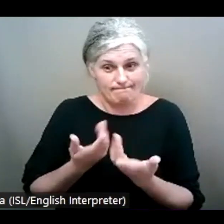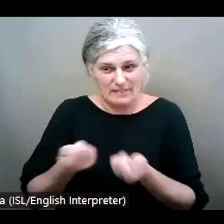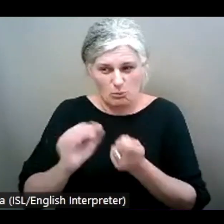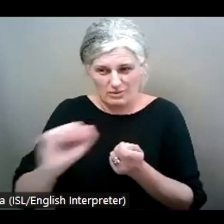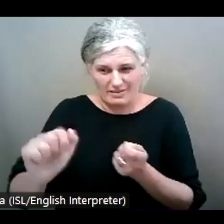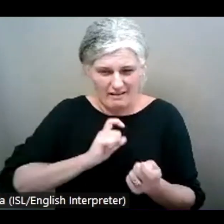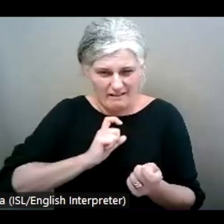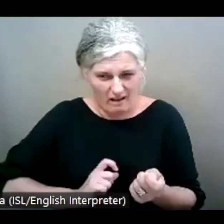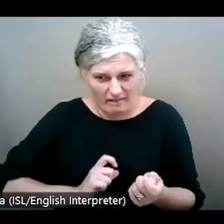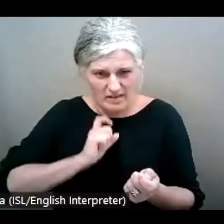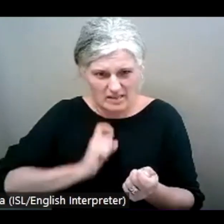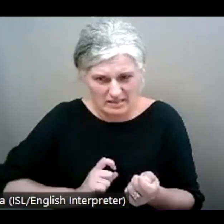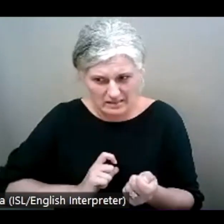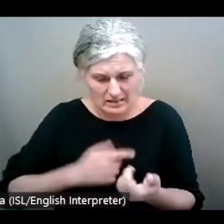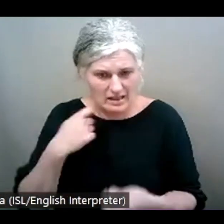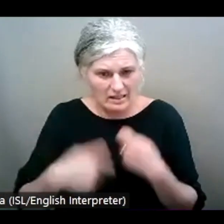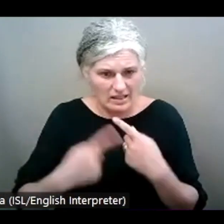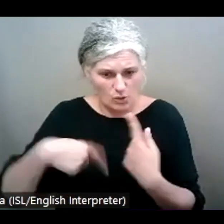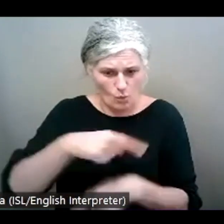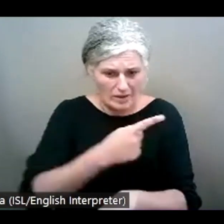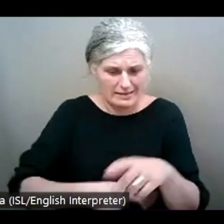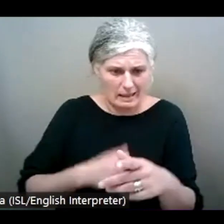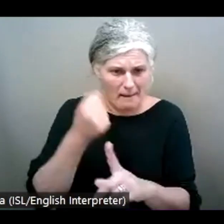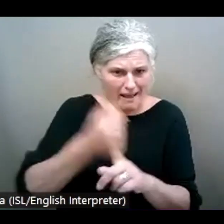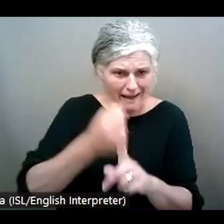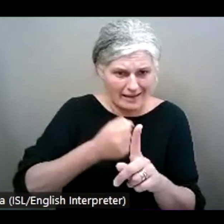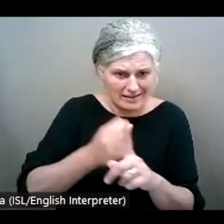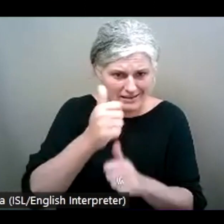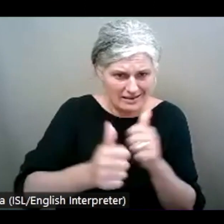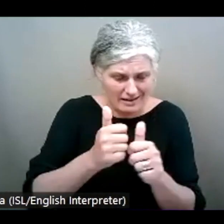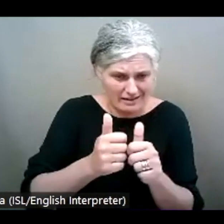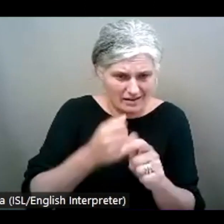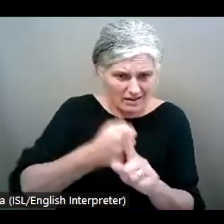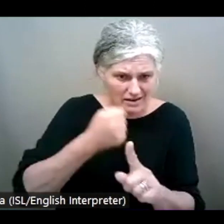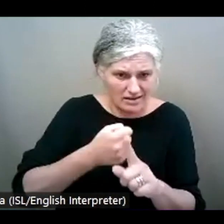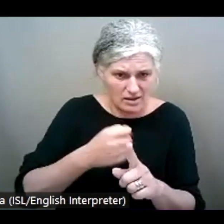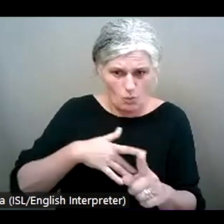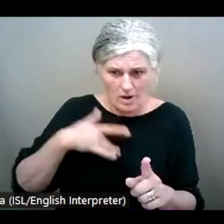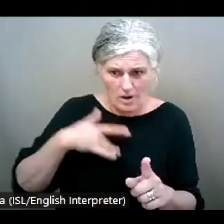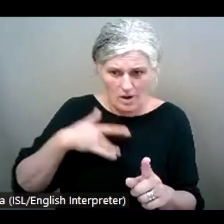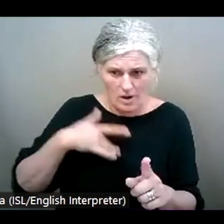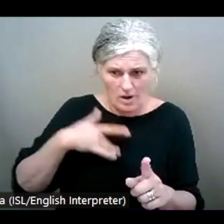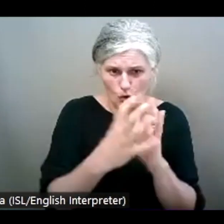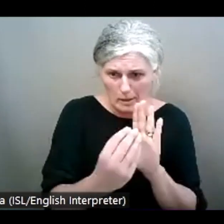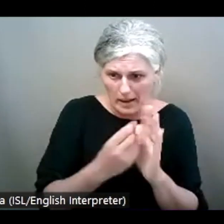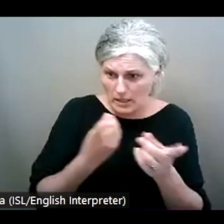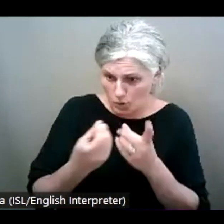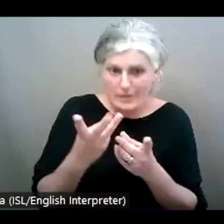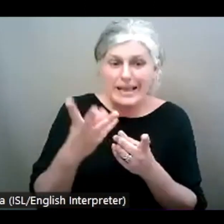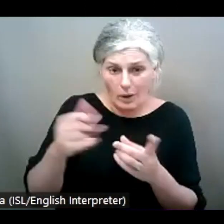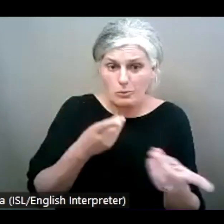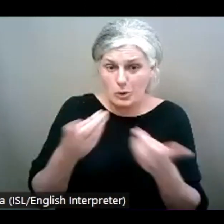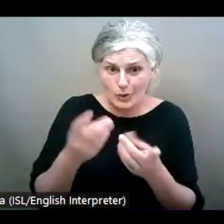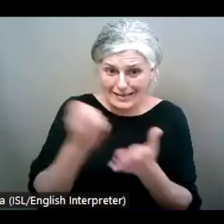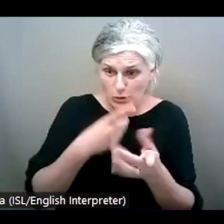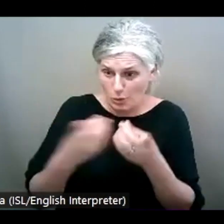And that's why we, as disabled activists who live through the social model, that's why we do what we do and why we